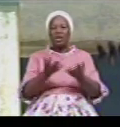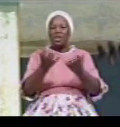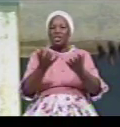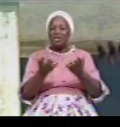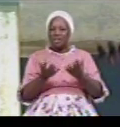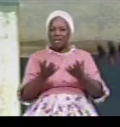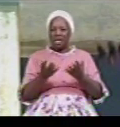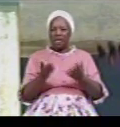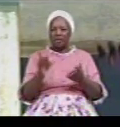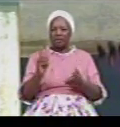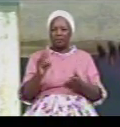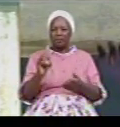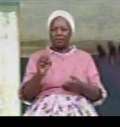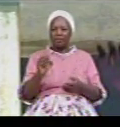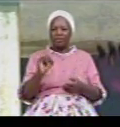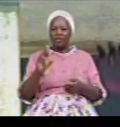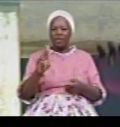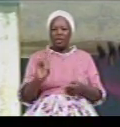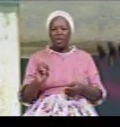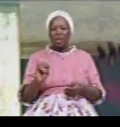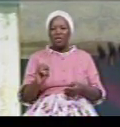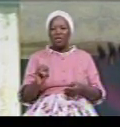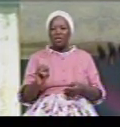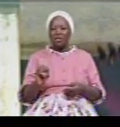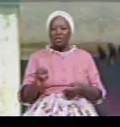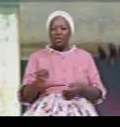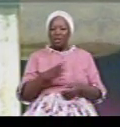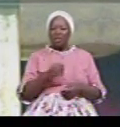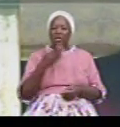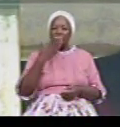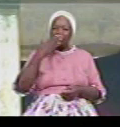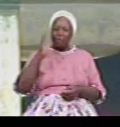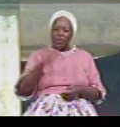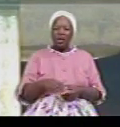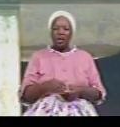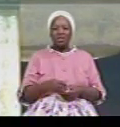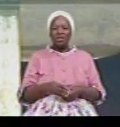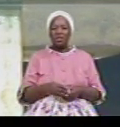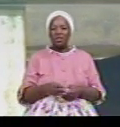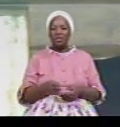inappropriate desire, improper desire,